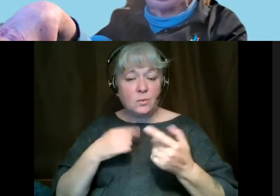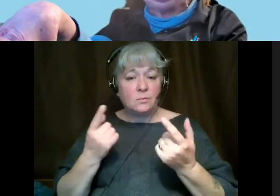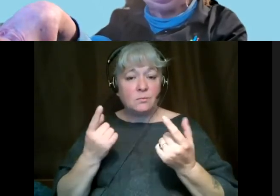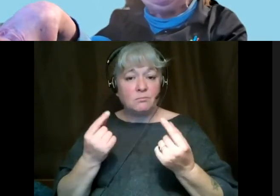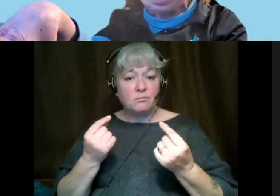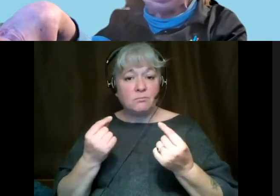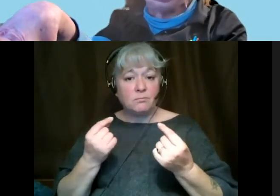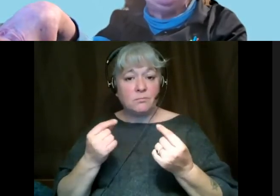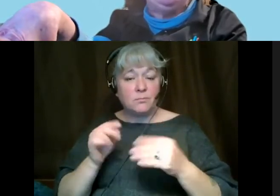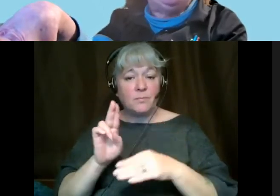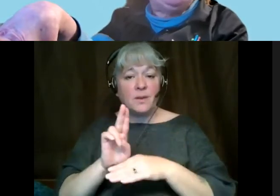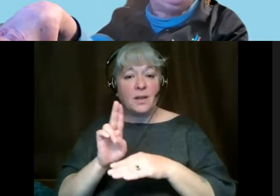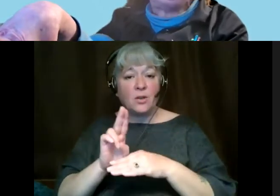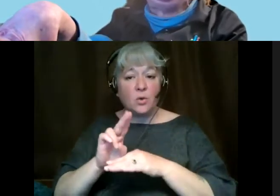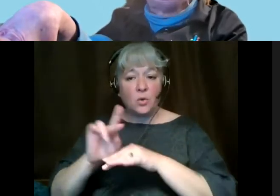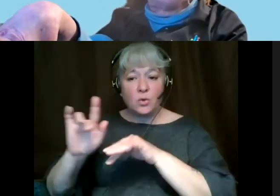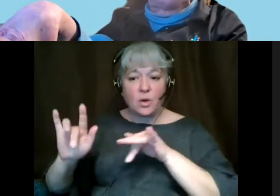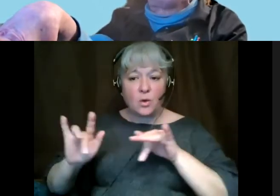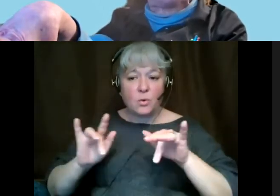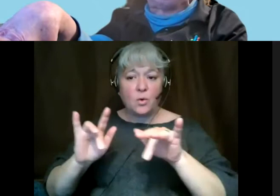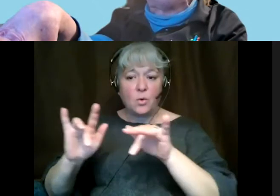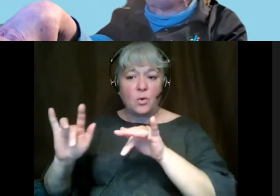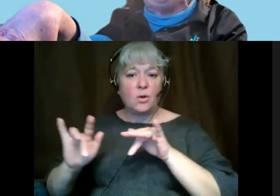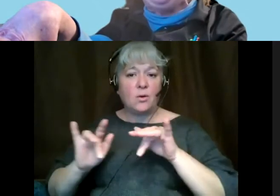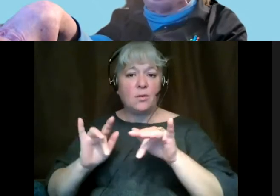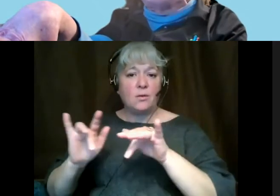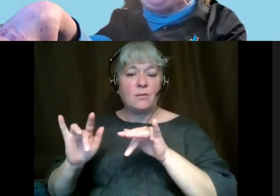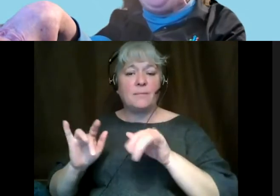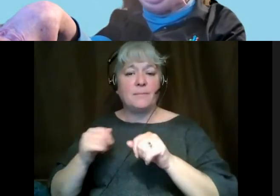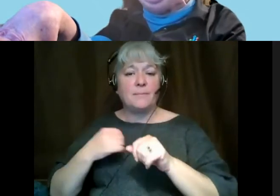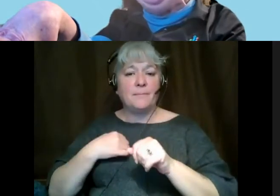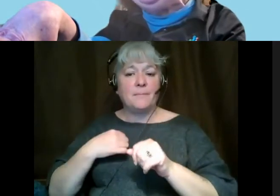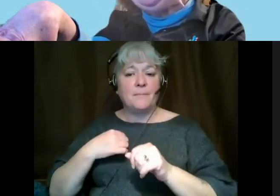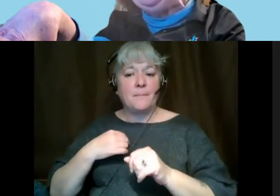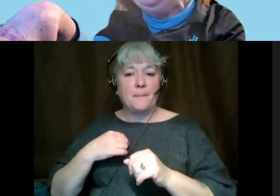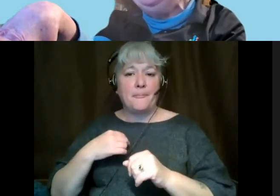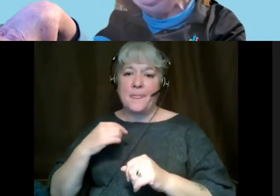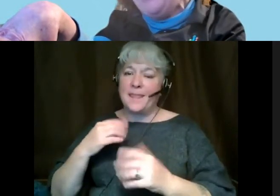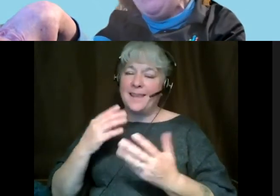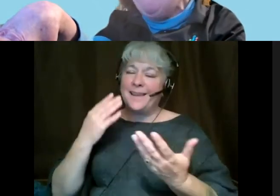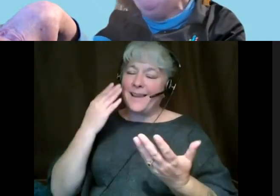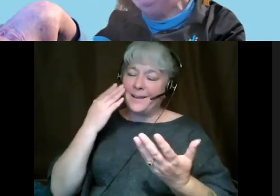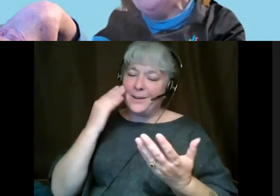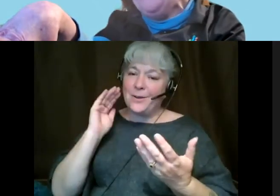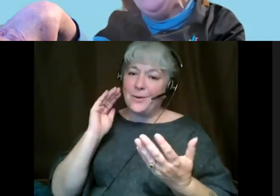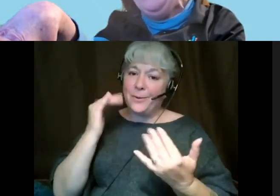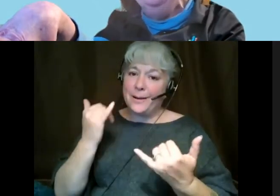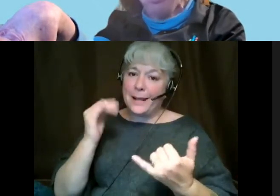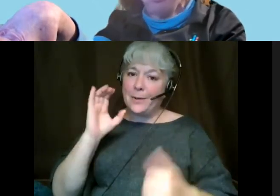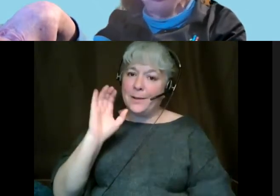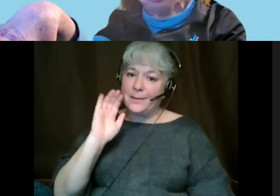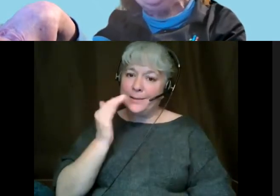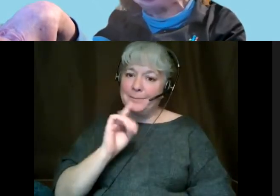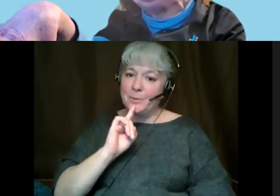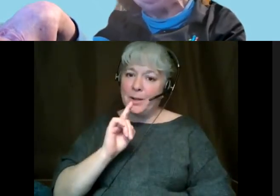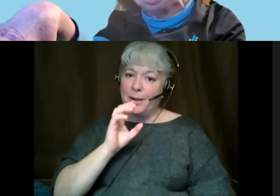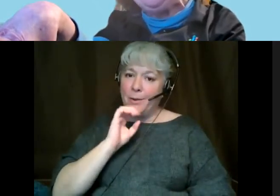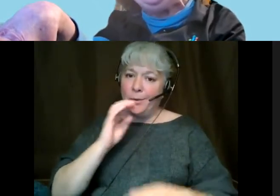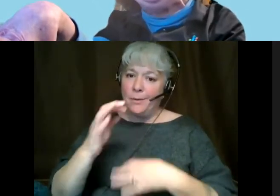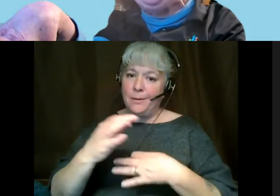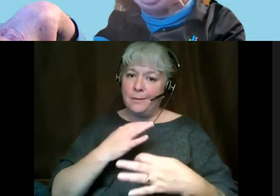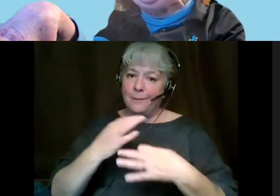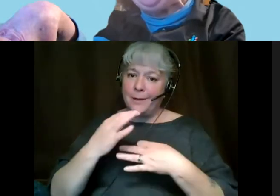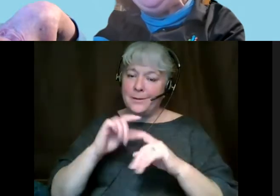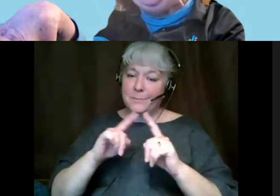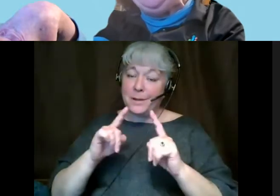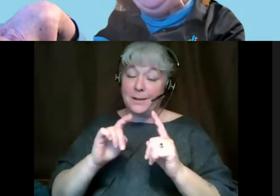tape recorder. I know that sounds archaic now, but that's the way